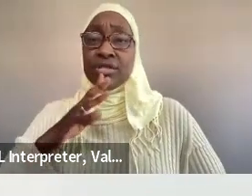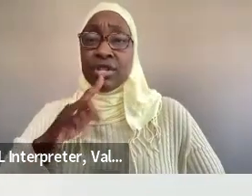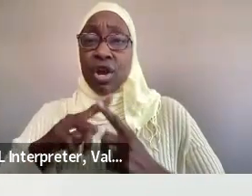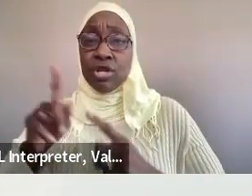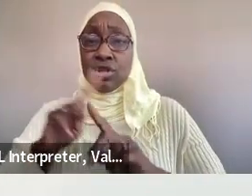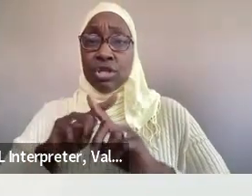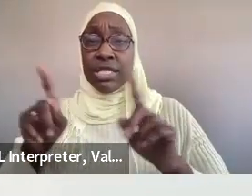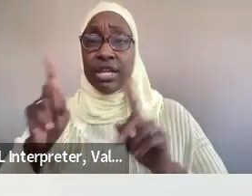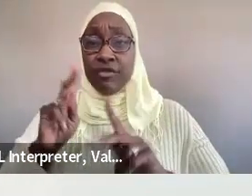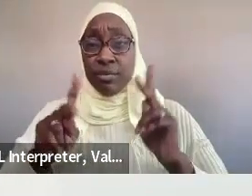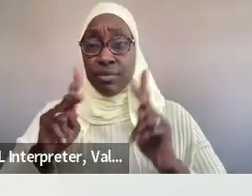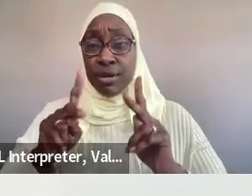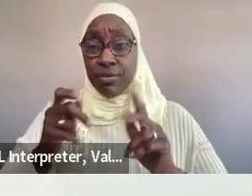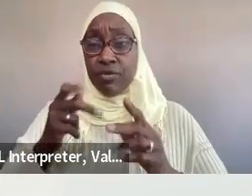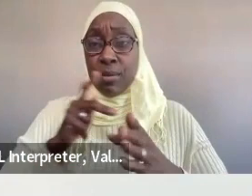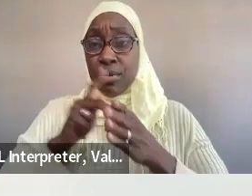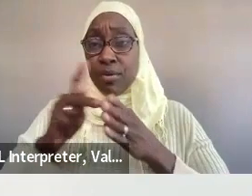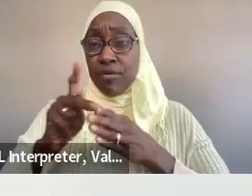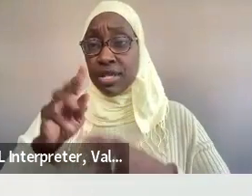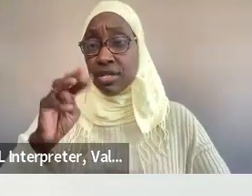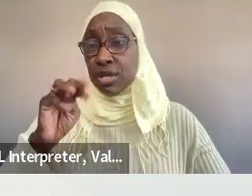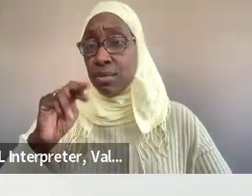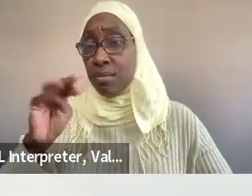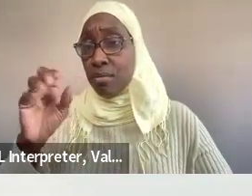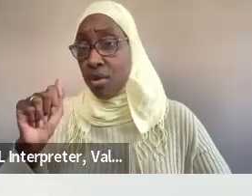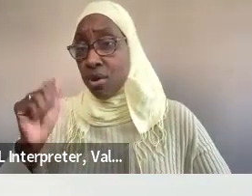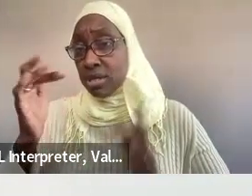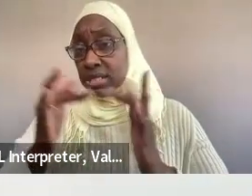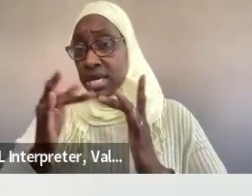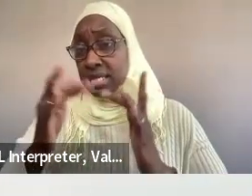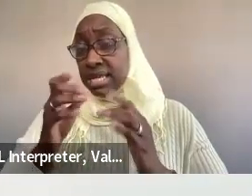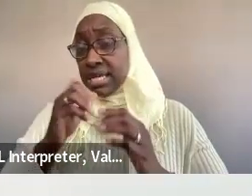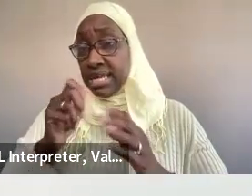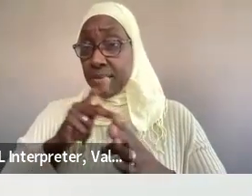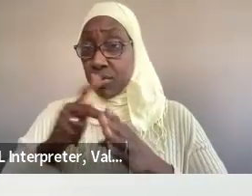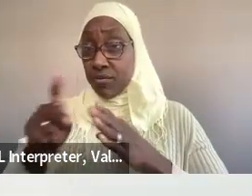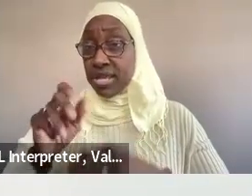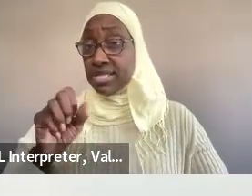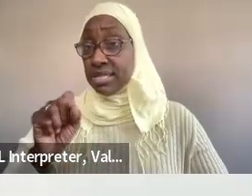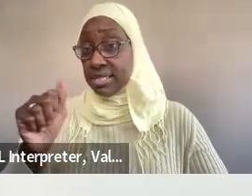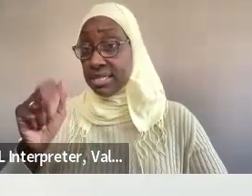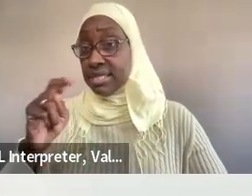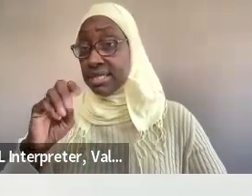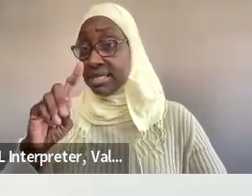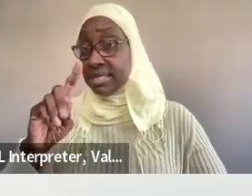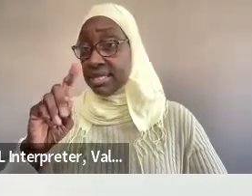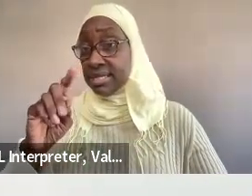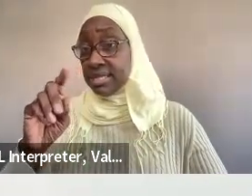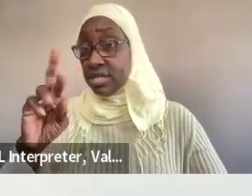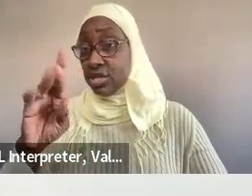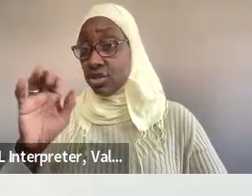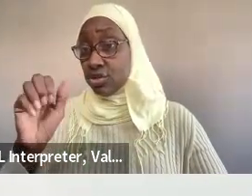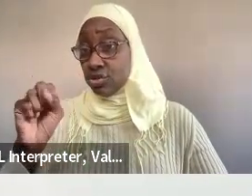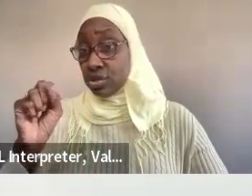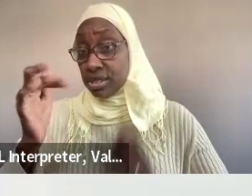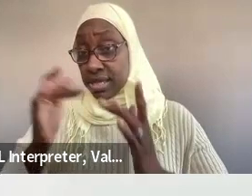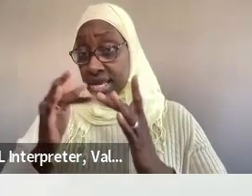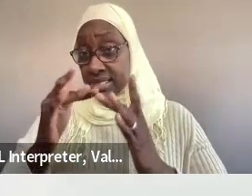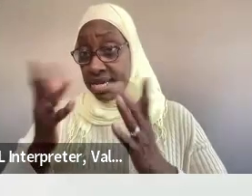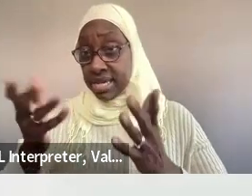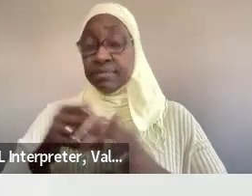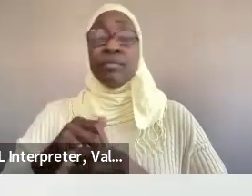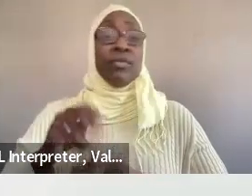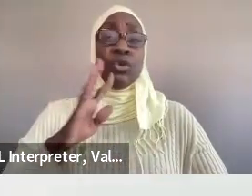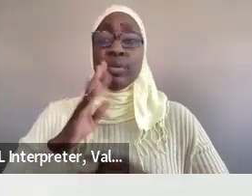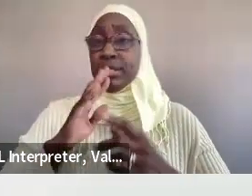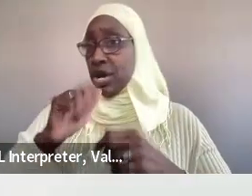Professor Mona's contacts or Professor Sandra's contacts, and even generally the professors in our university to come